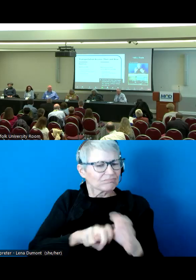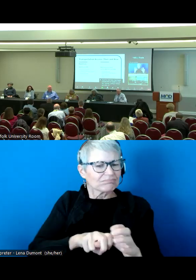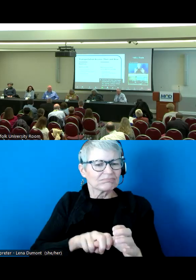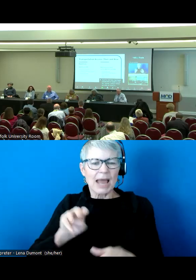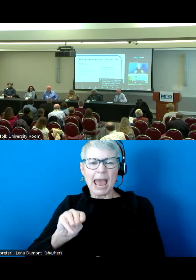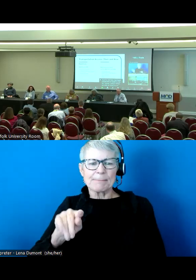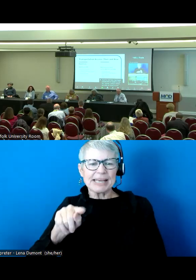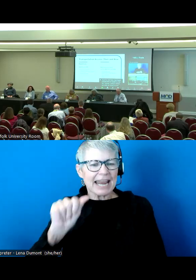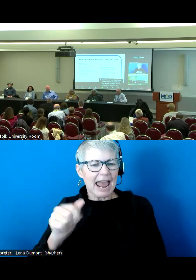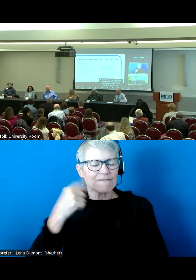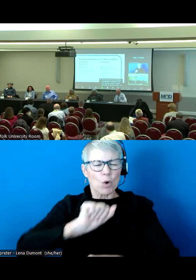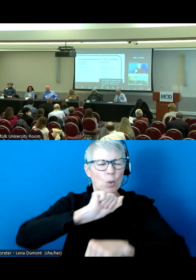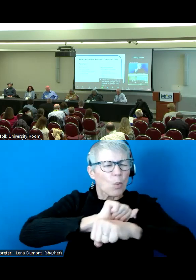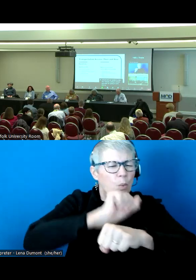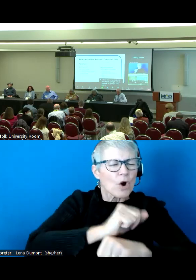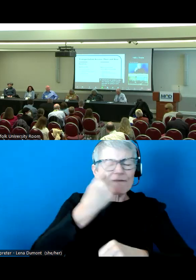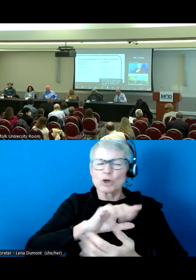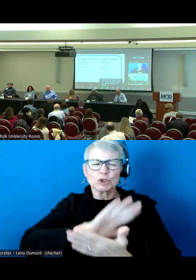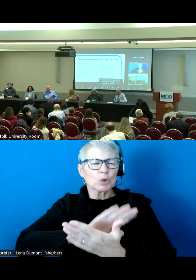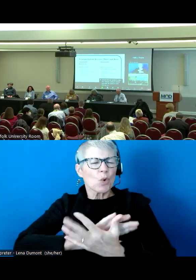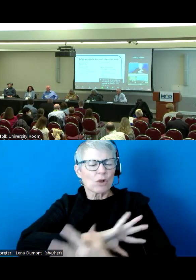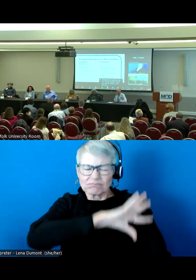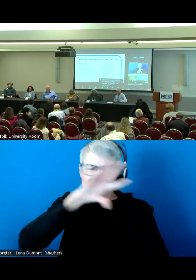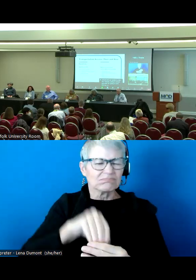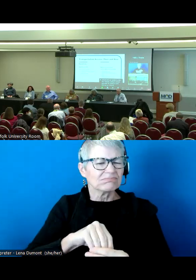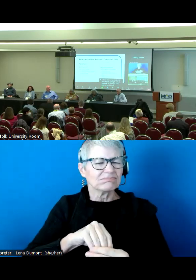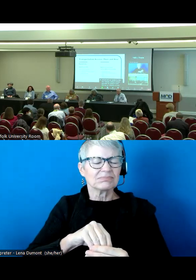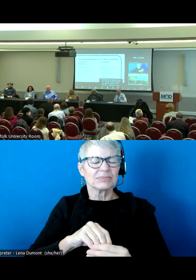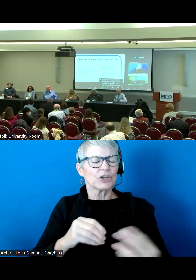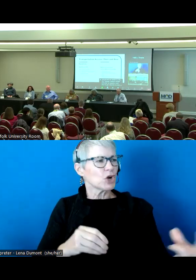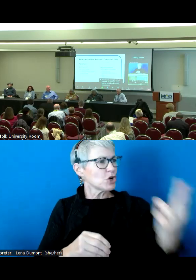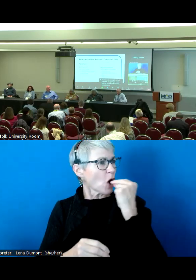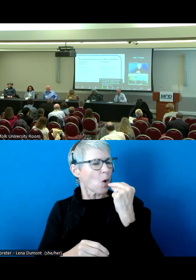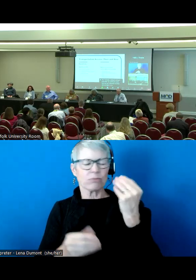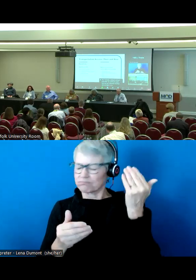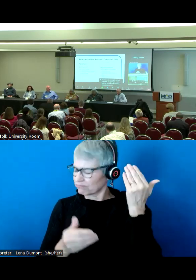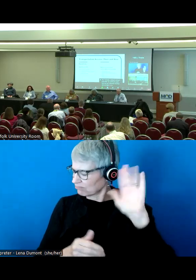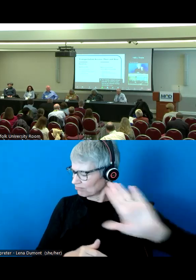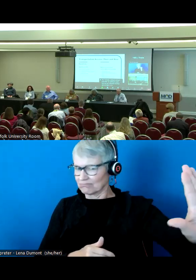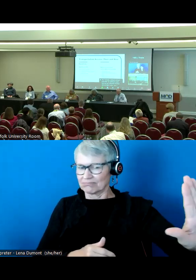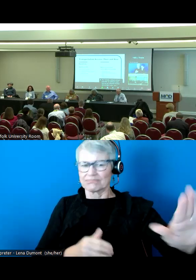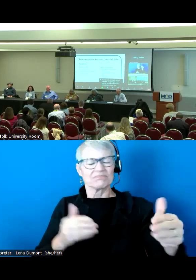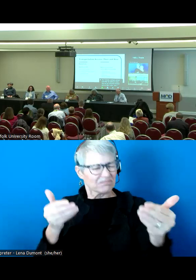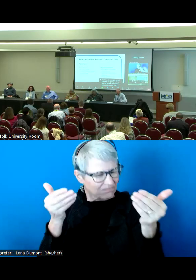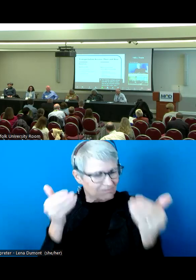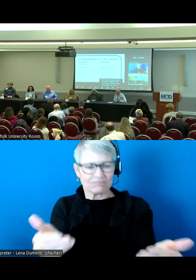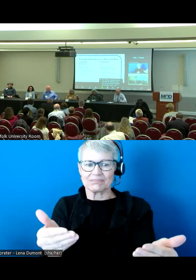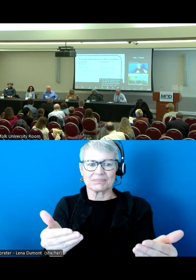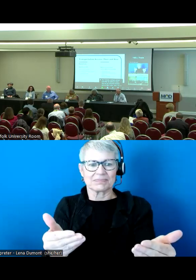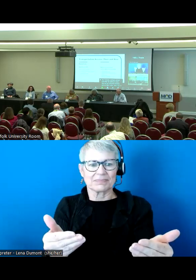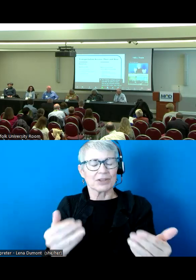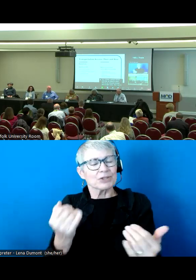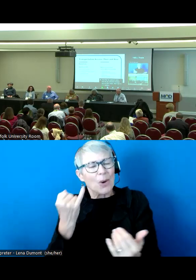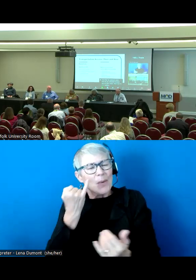we just became involved and we didn't stop. And if you're in a position, in a place where there's a group